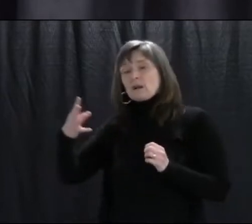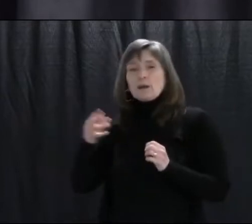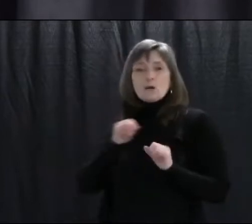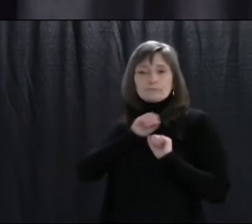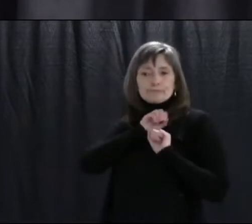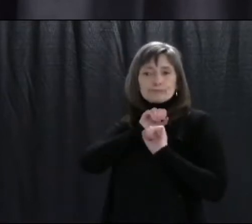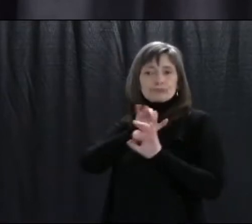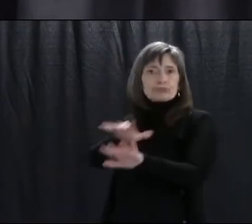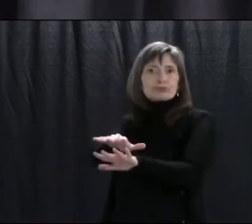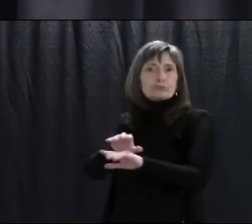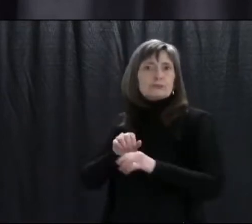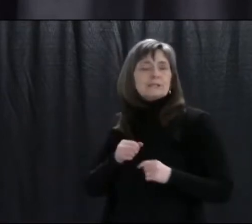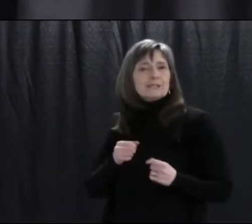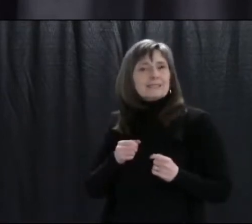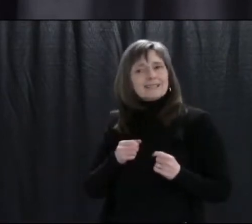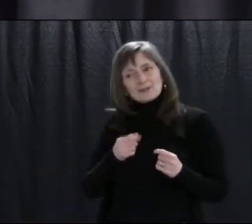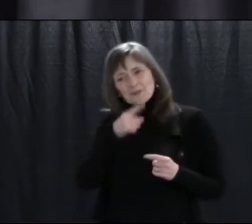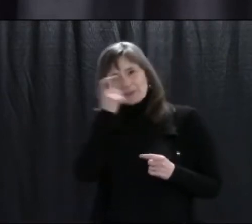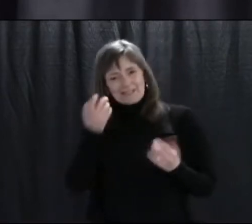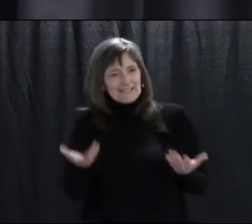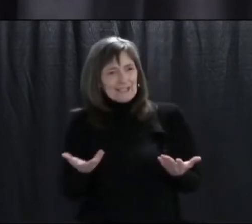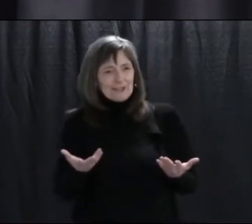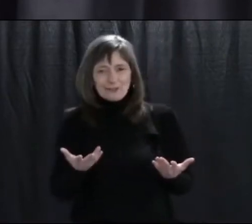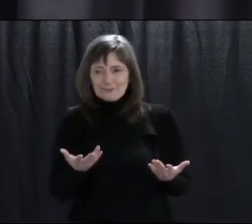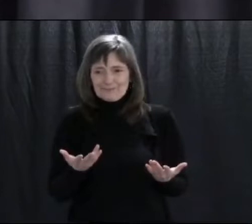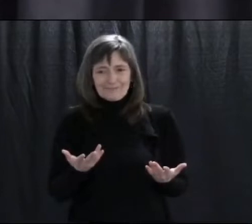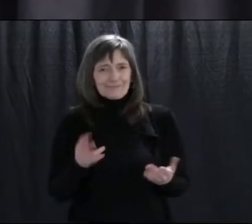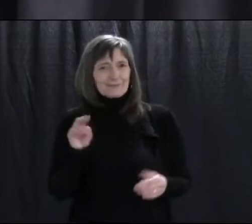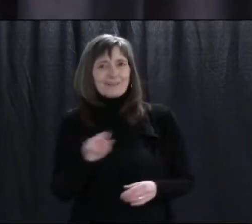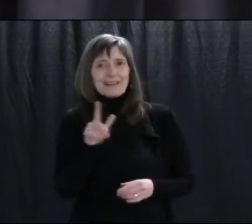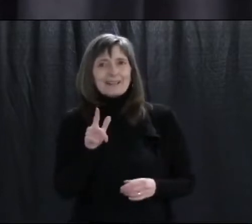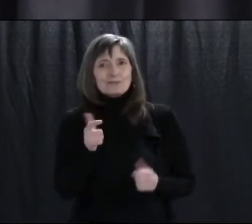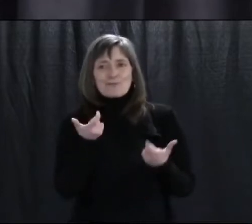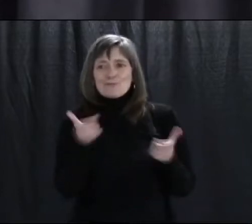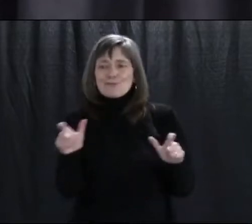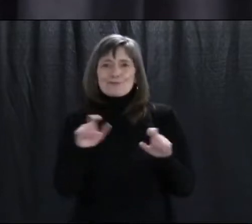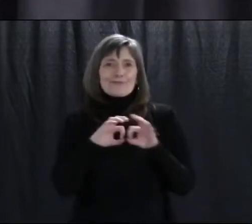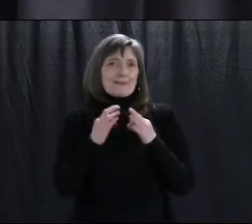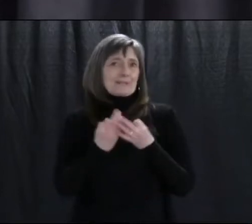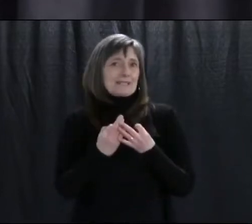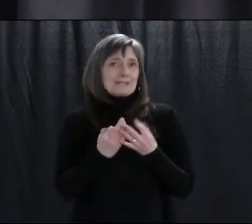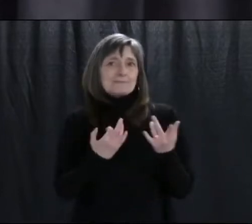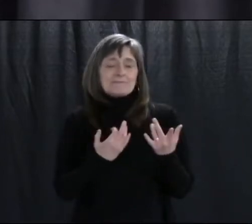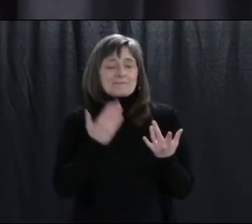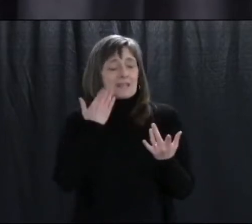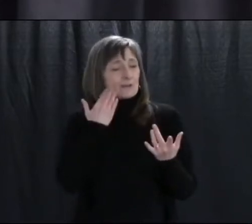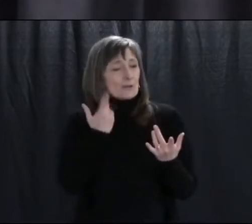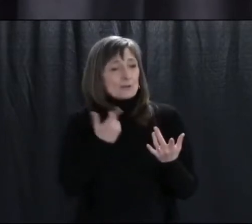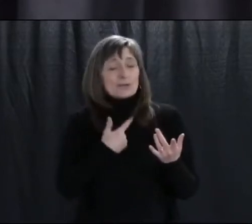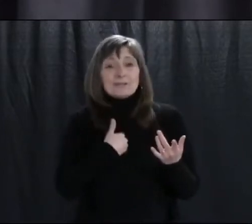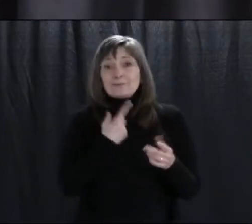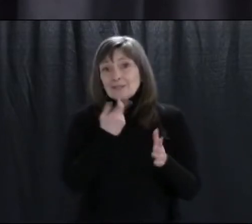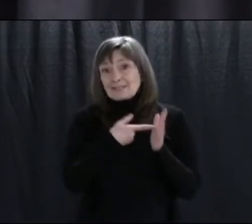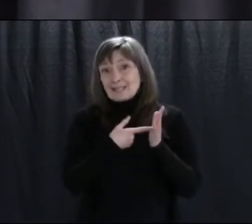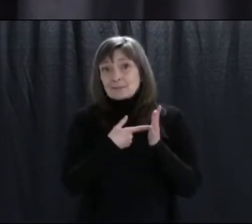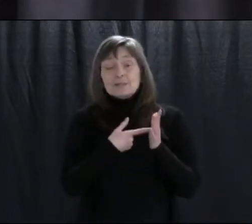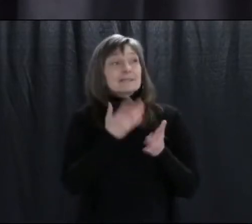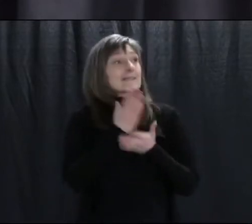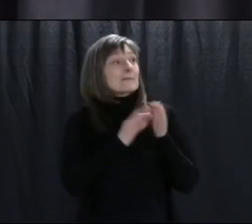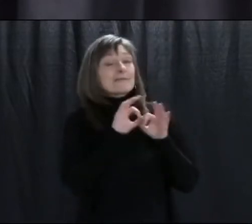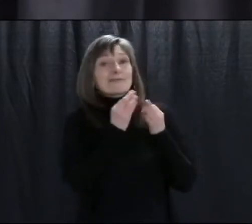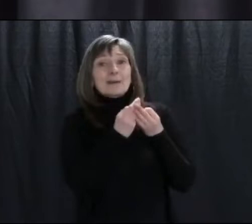such a tradition of large families. I feel particularly sorry for those with kin in Alberta, for